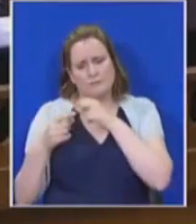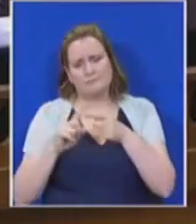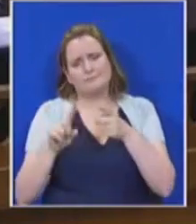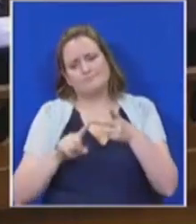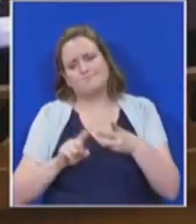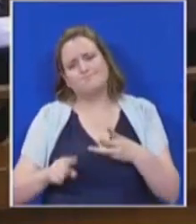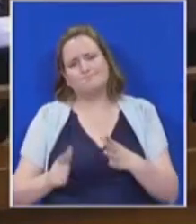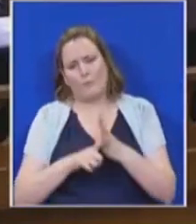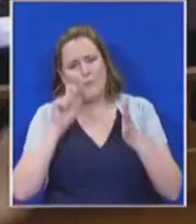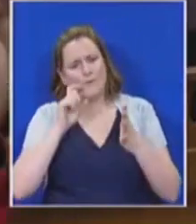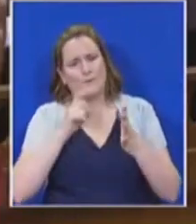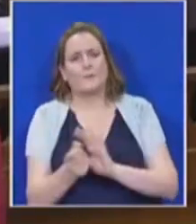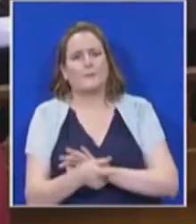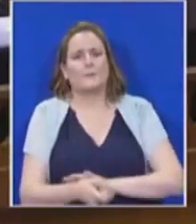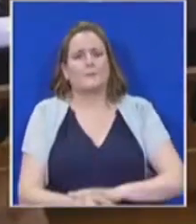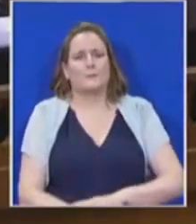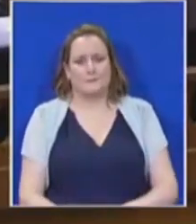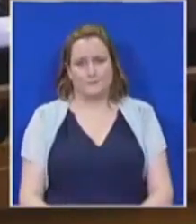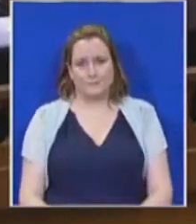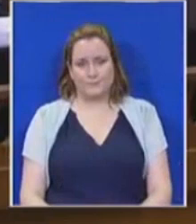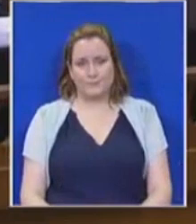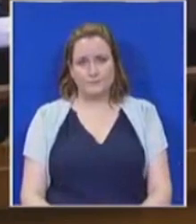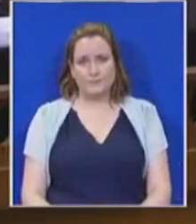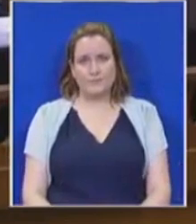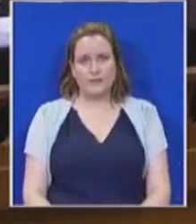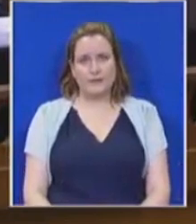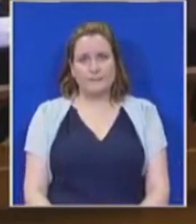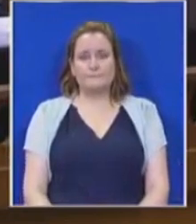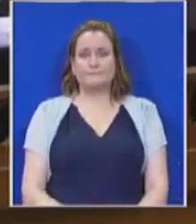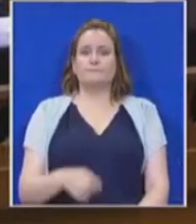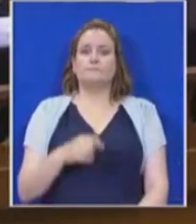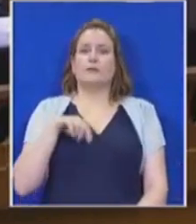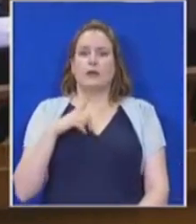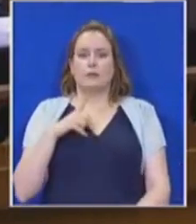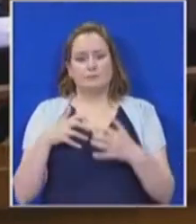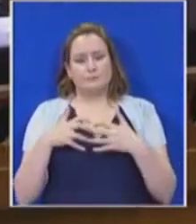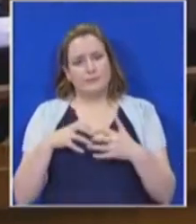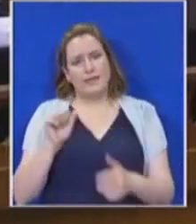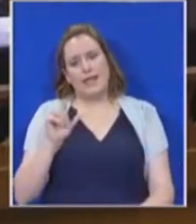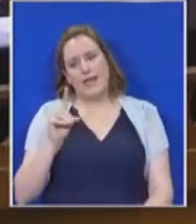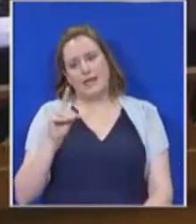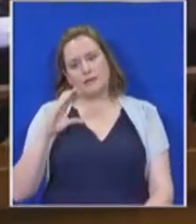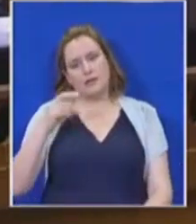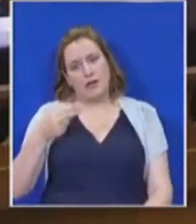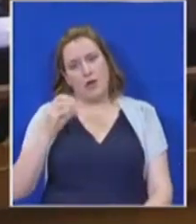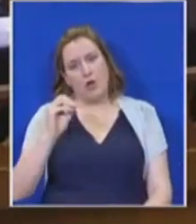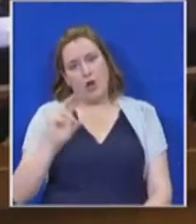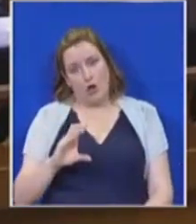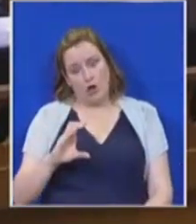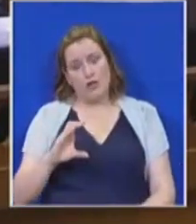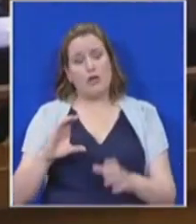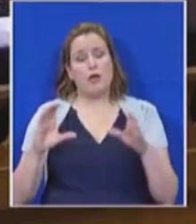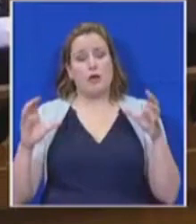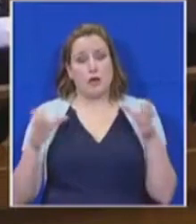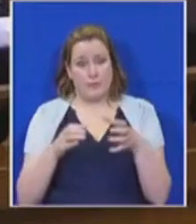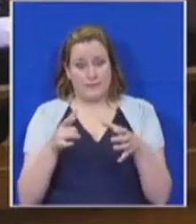this legislation. Let's identify that process through an ad hoc committee, engage, call for public